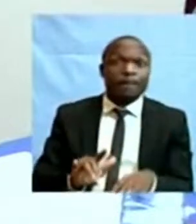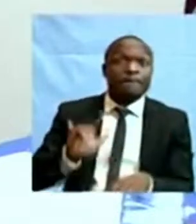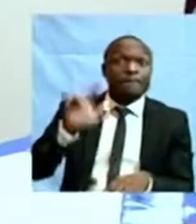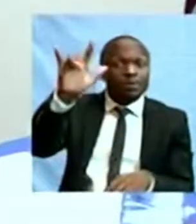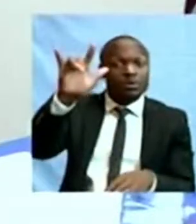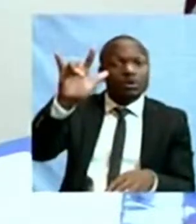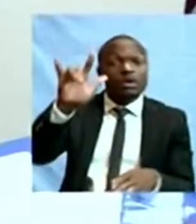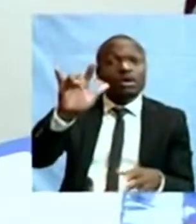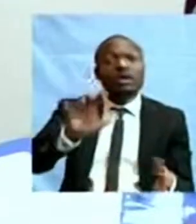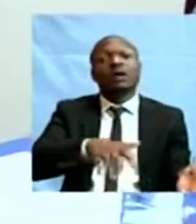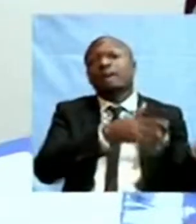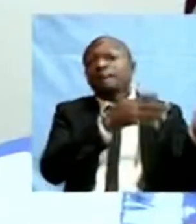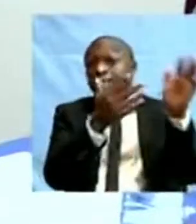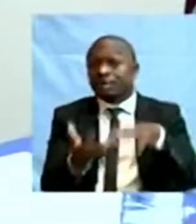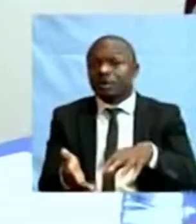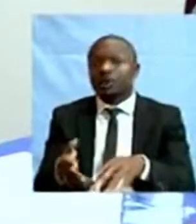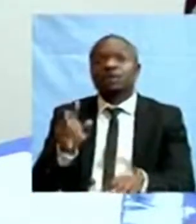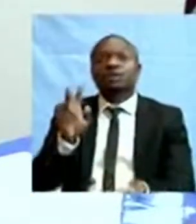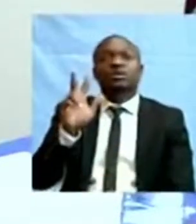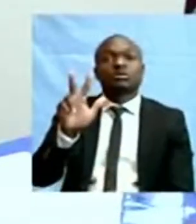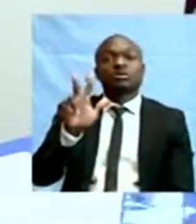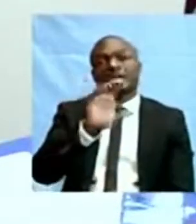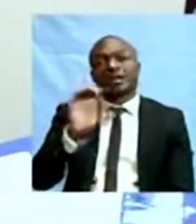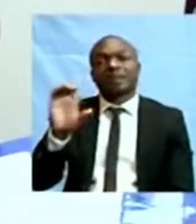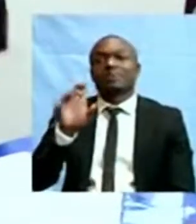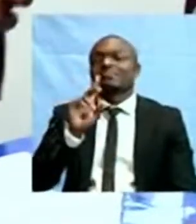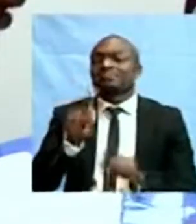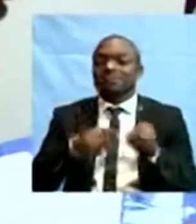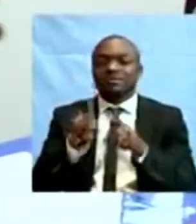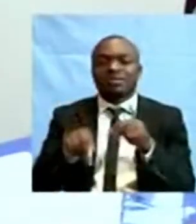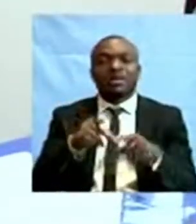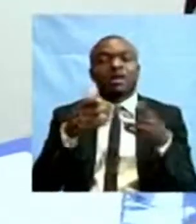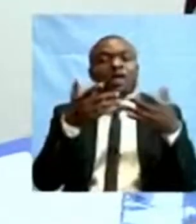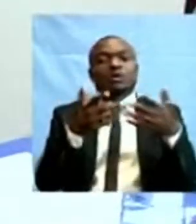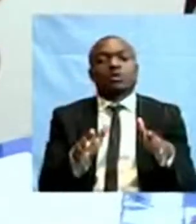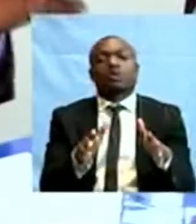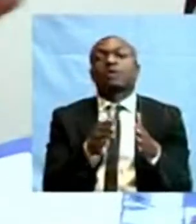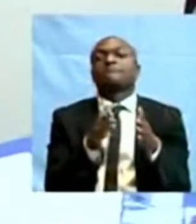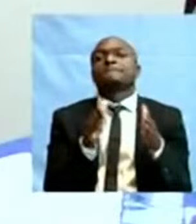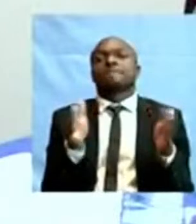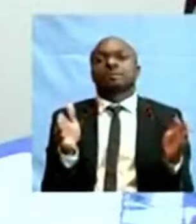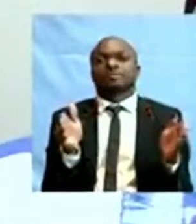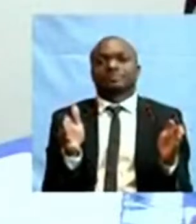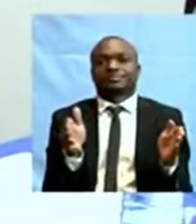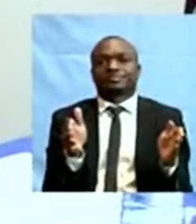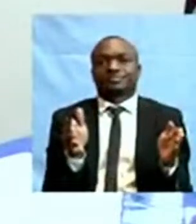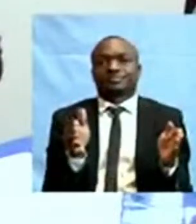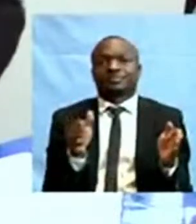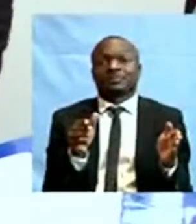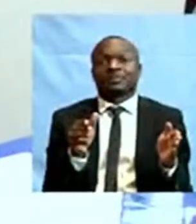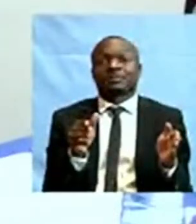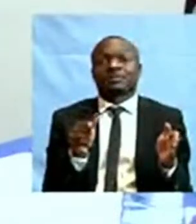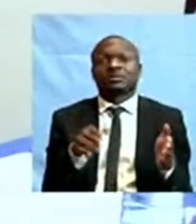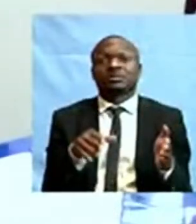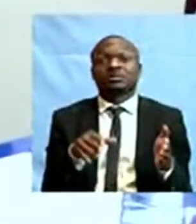crashes with 200 or 300 people, the losses are that huge. So aspect of safety are very